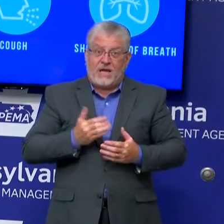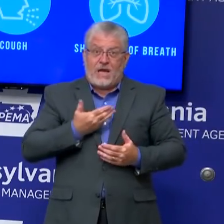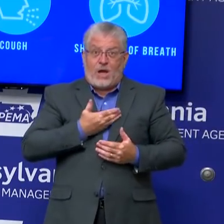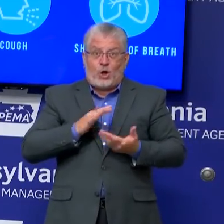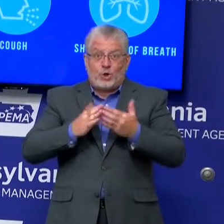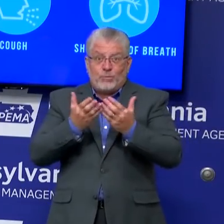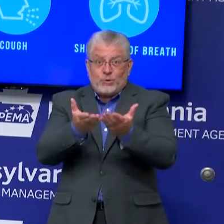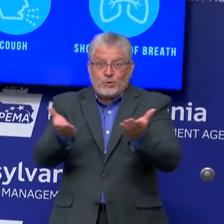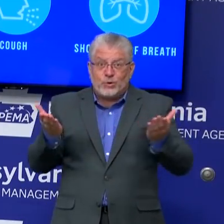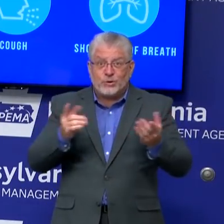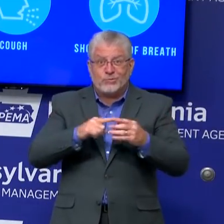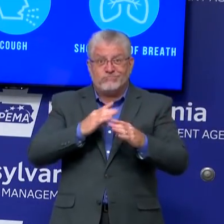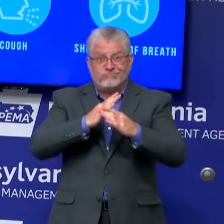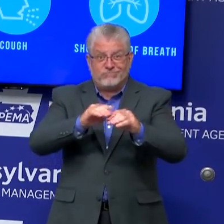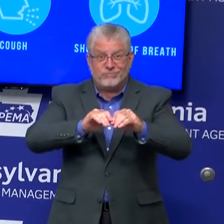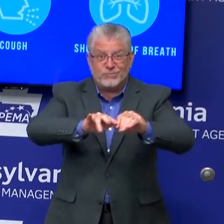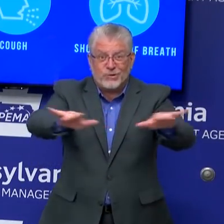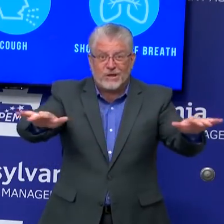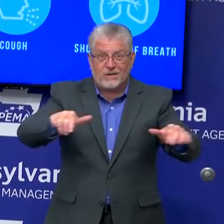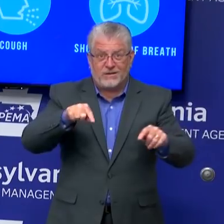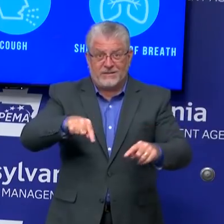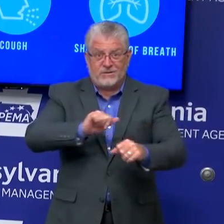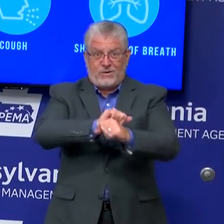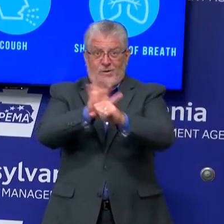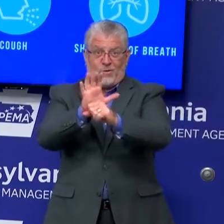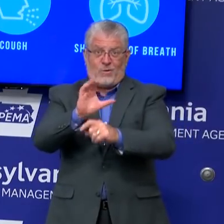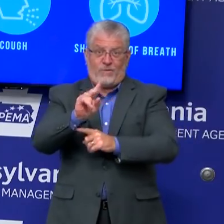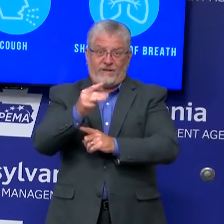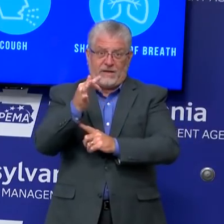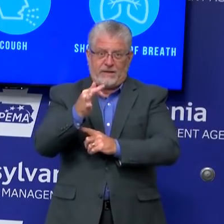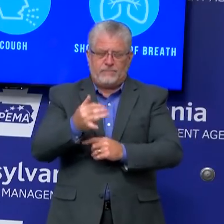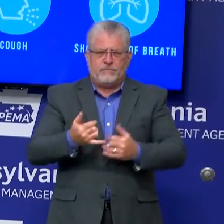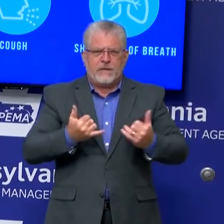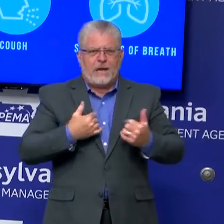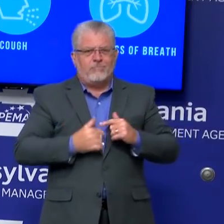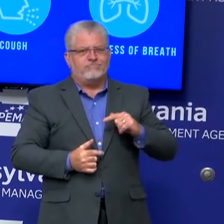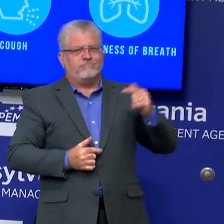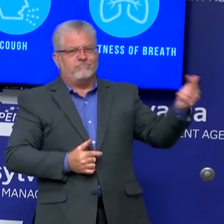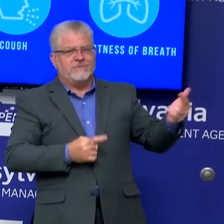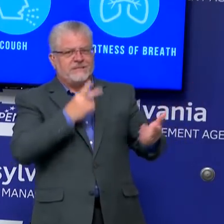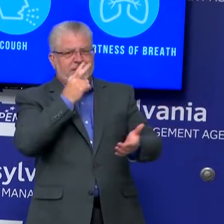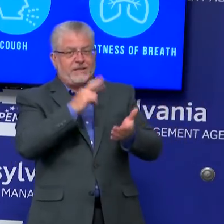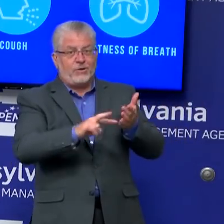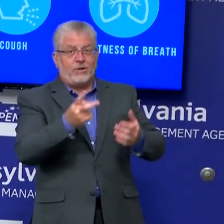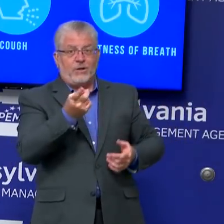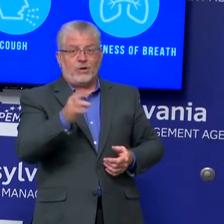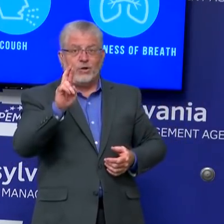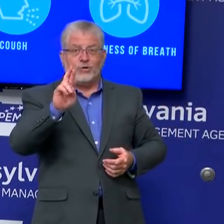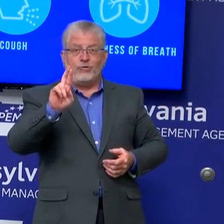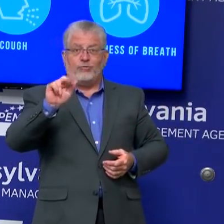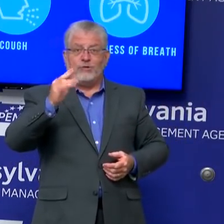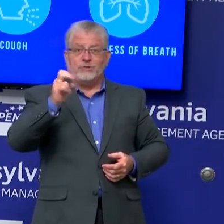COVID-19. Now I'm going to turn things over to Secretary Dr. Rachel Levine. Secretary Levine.